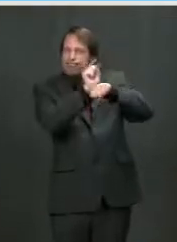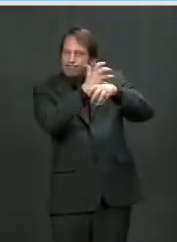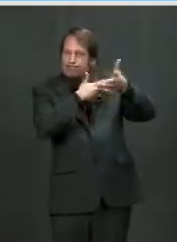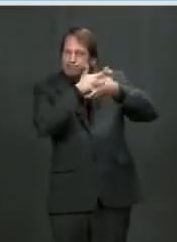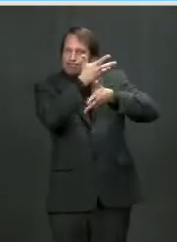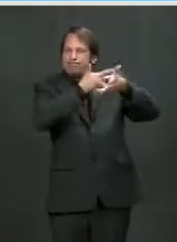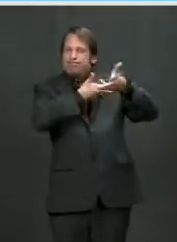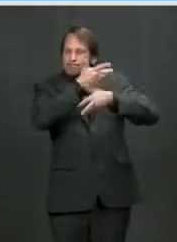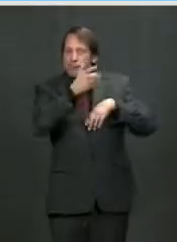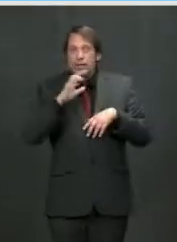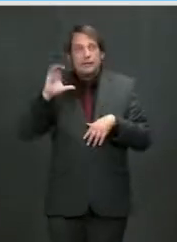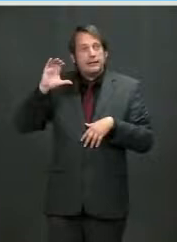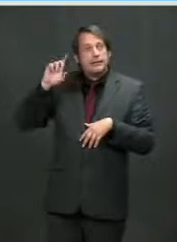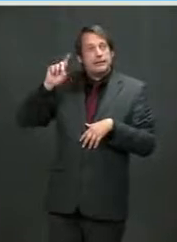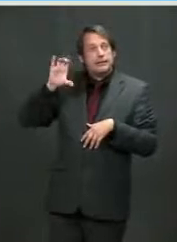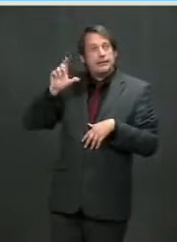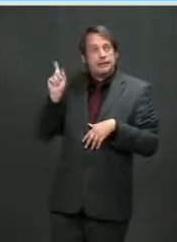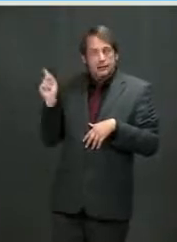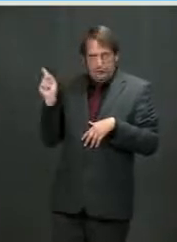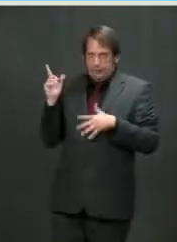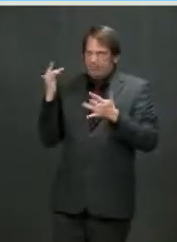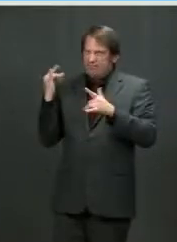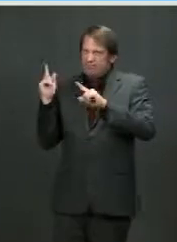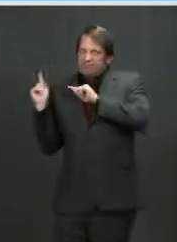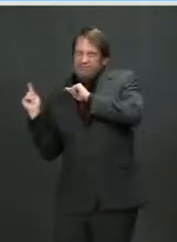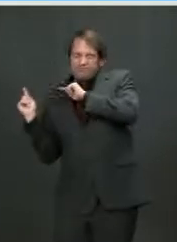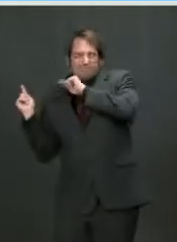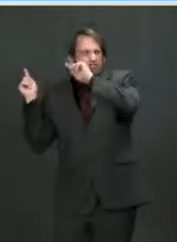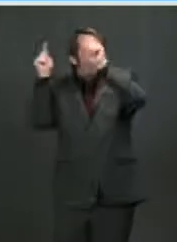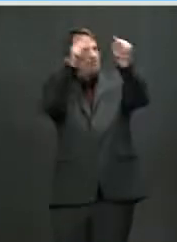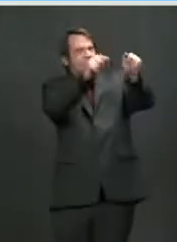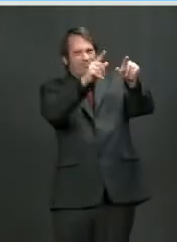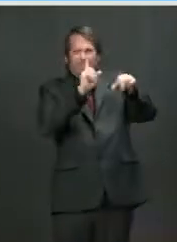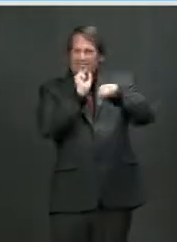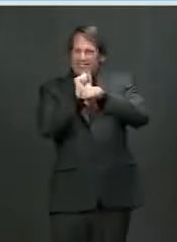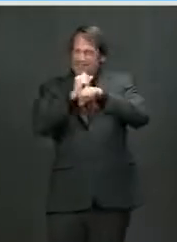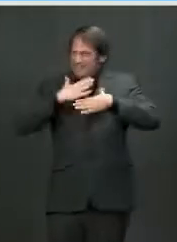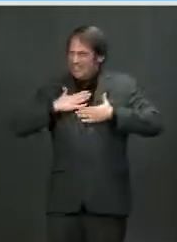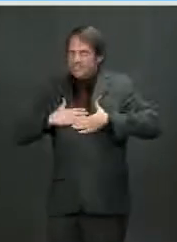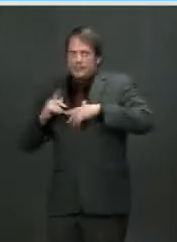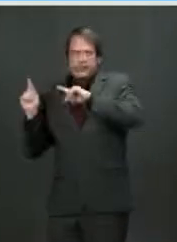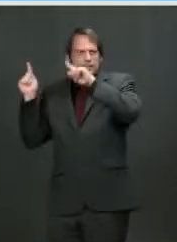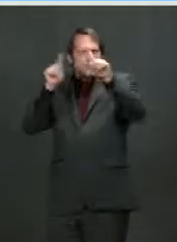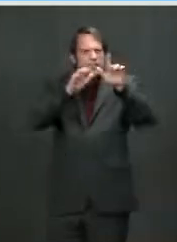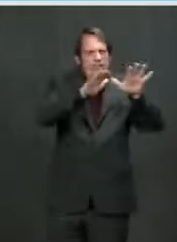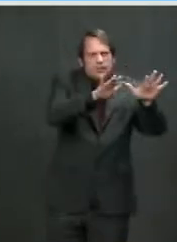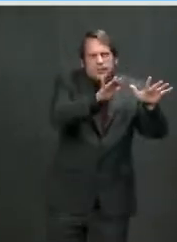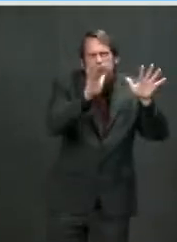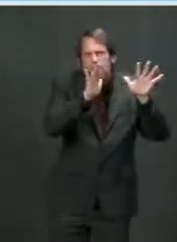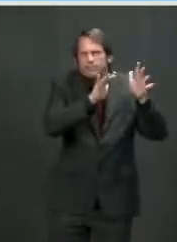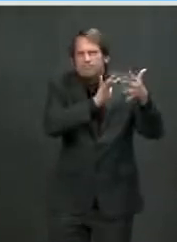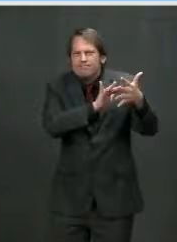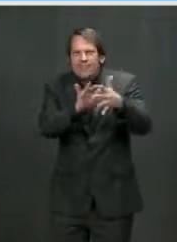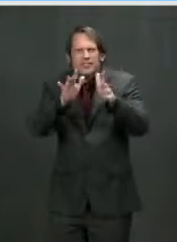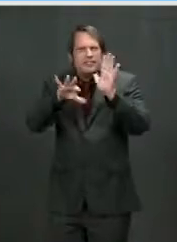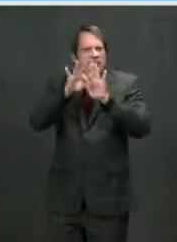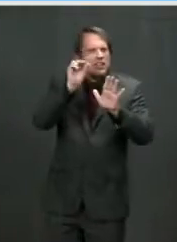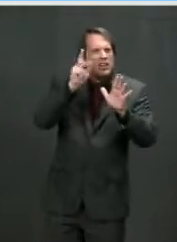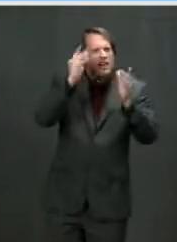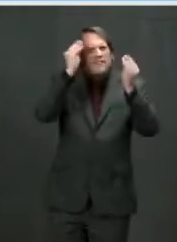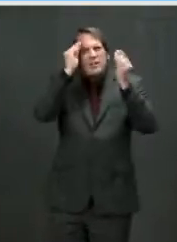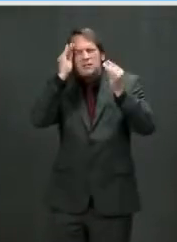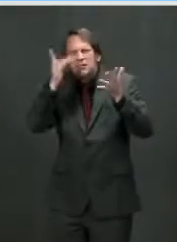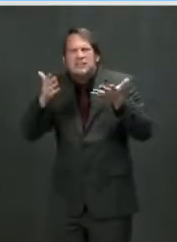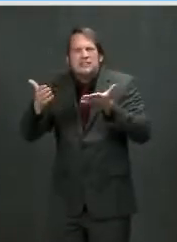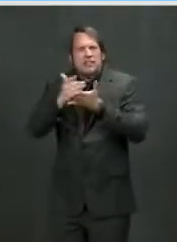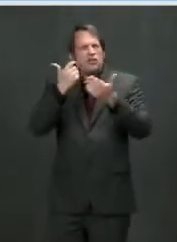CDC teams on the ground working to assess outbreaks in correctional facilities. We're working to facilitate increased testing that is happening